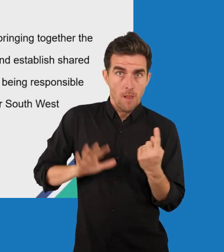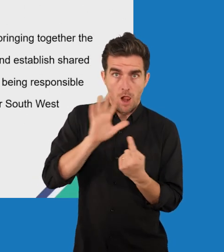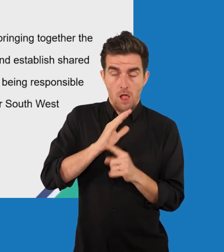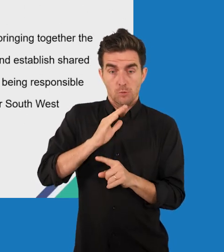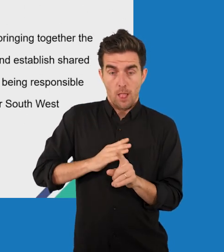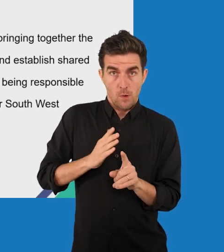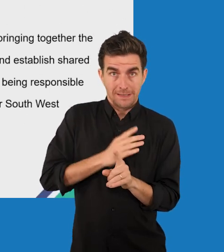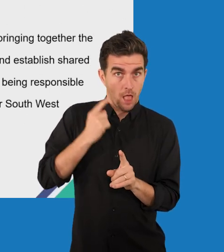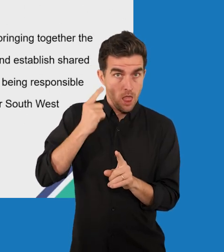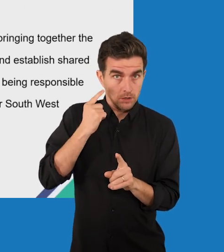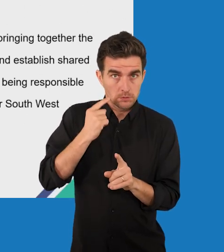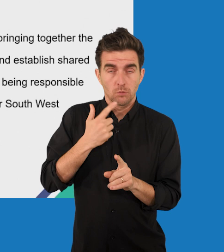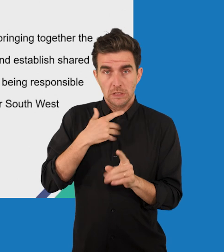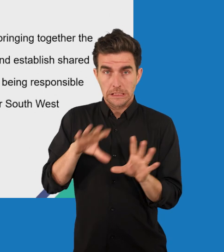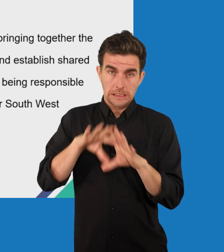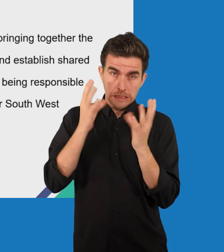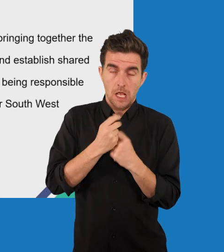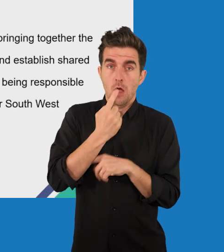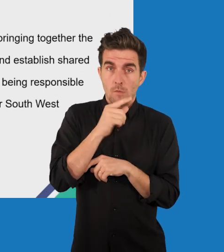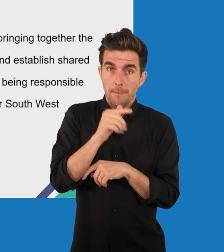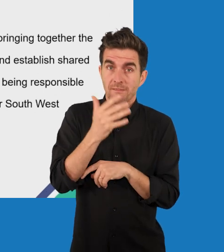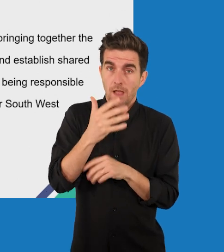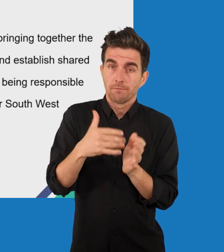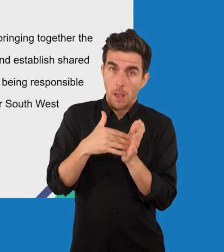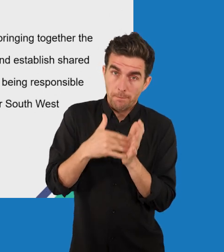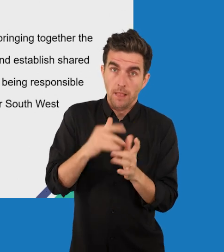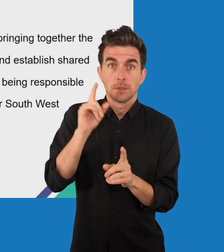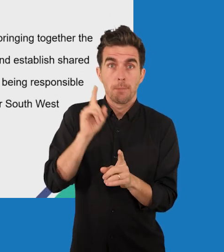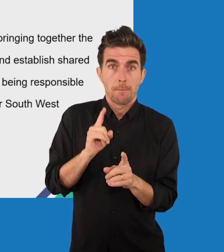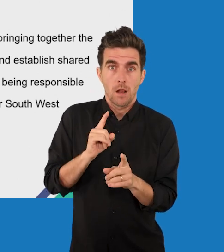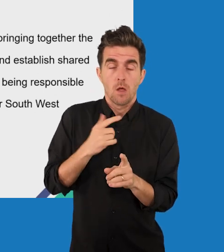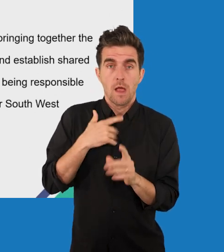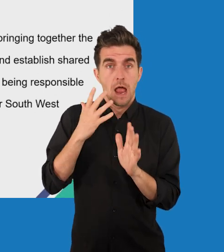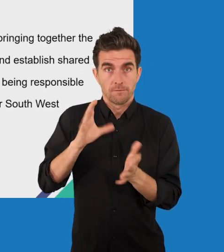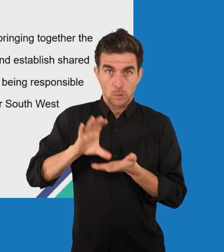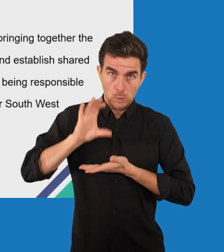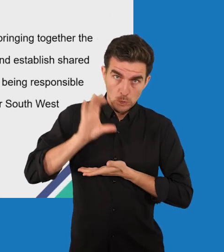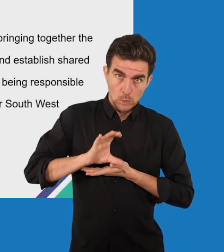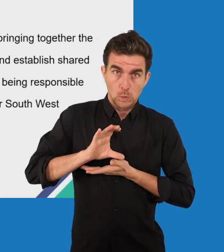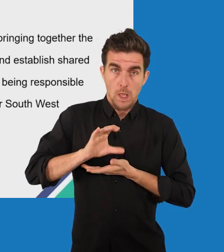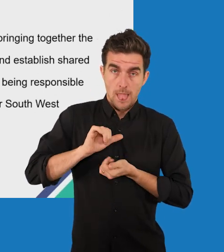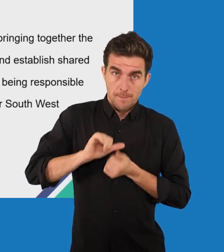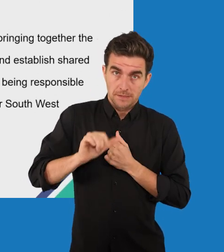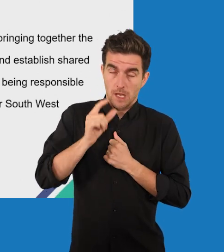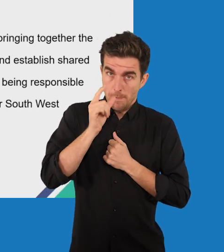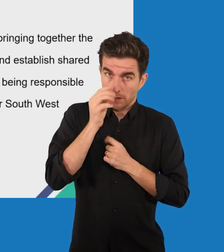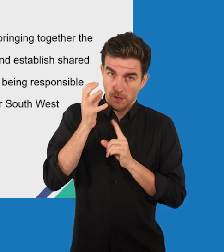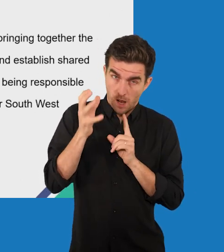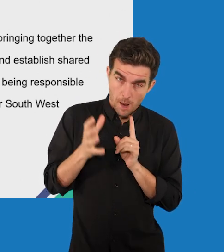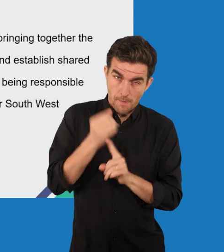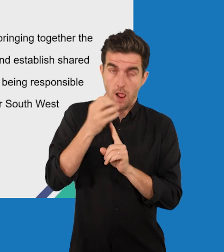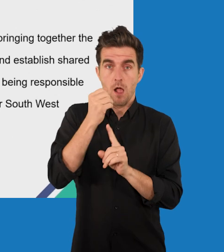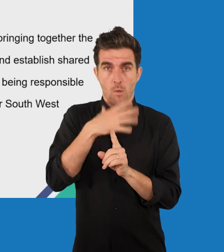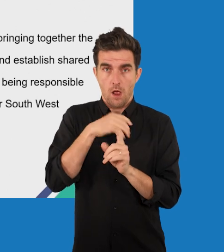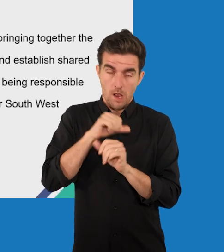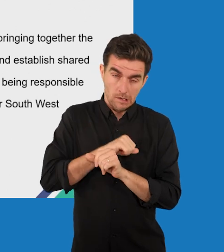in our populations across South West London. We serve about 1.5 million people. And we have to invest the funding in the best way